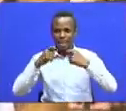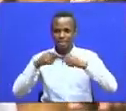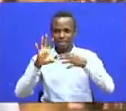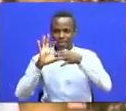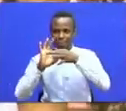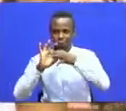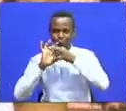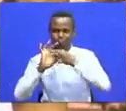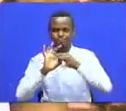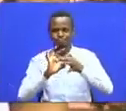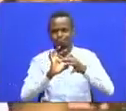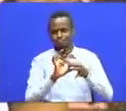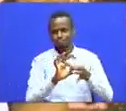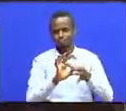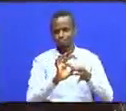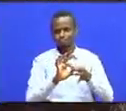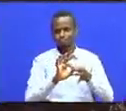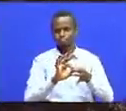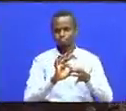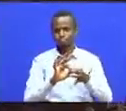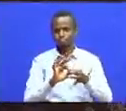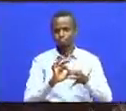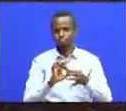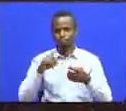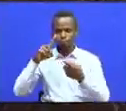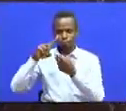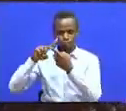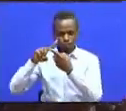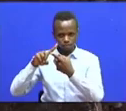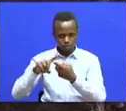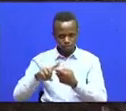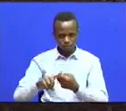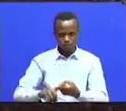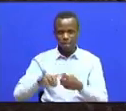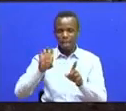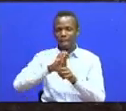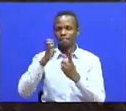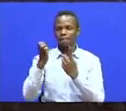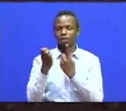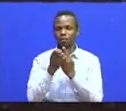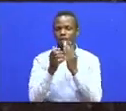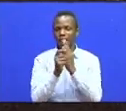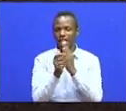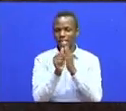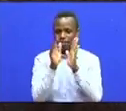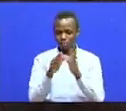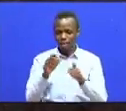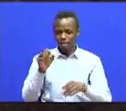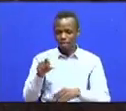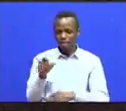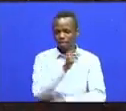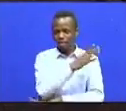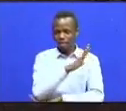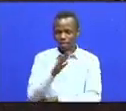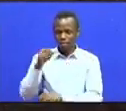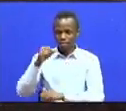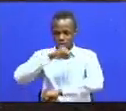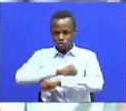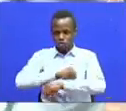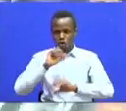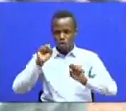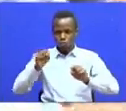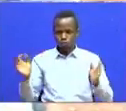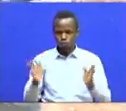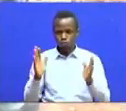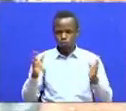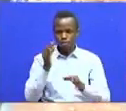one-day, one-off effort. And according to Mr. Theophila Semiu, an environmentalist, tree planting in schools is something that should be encouraged if